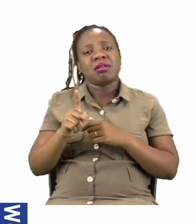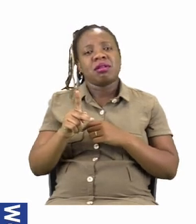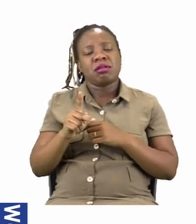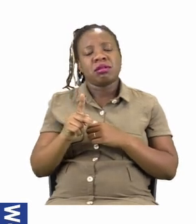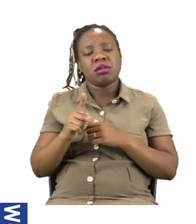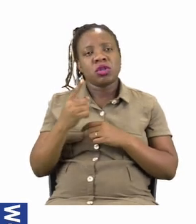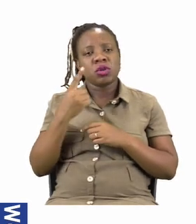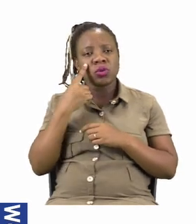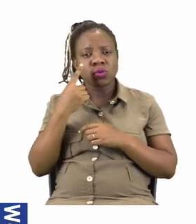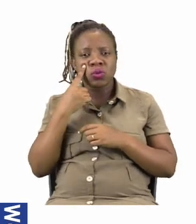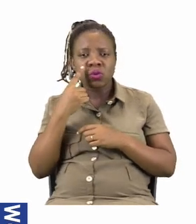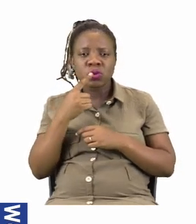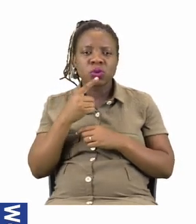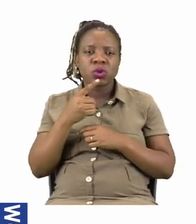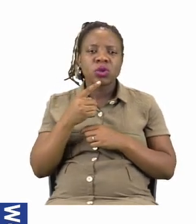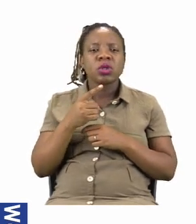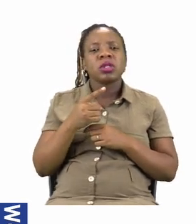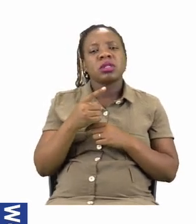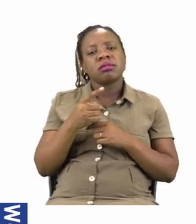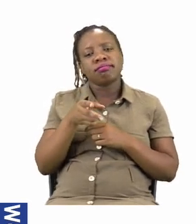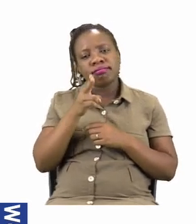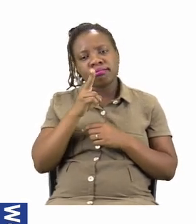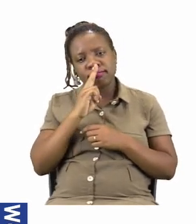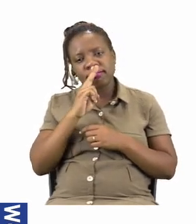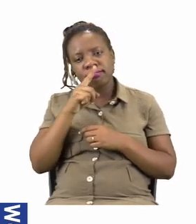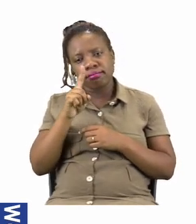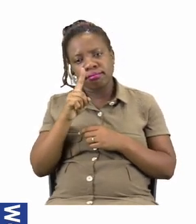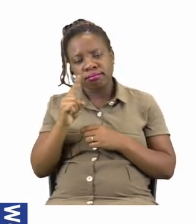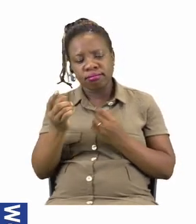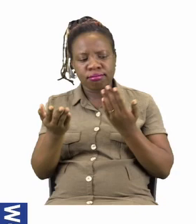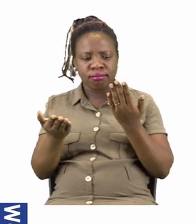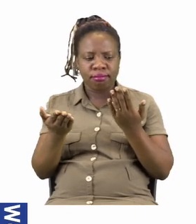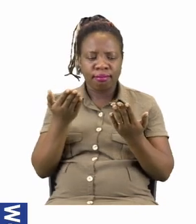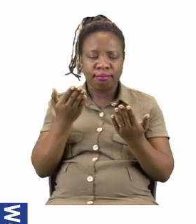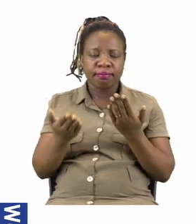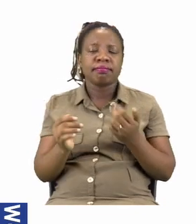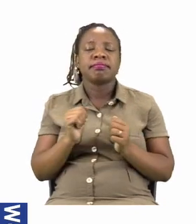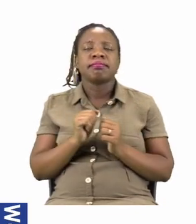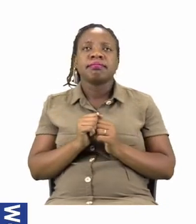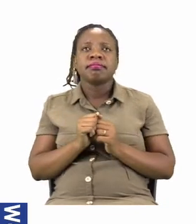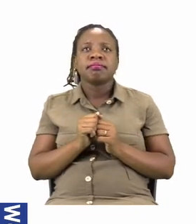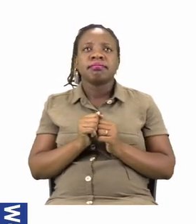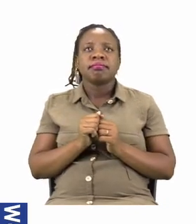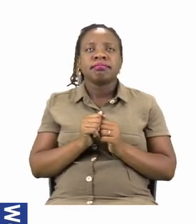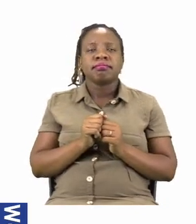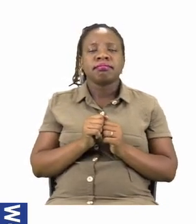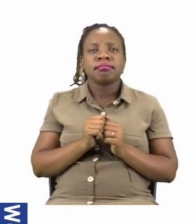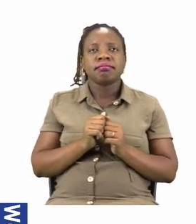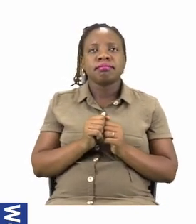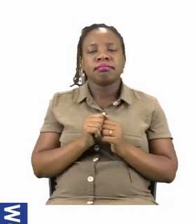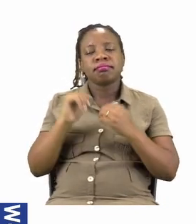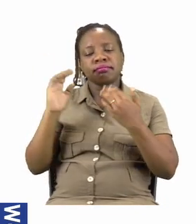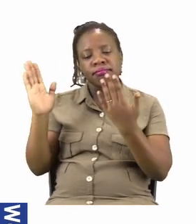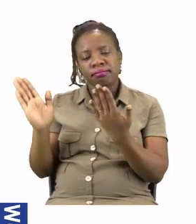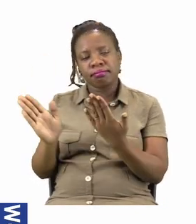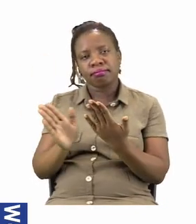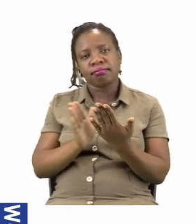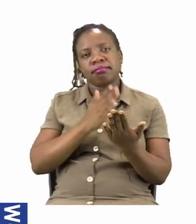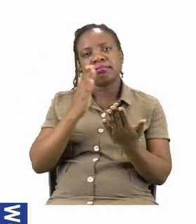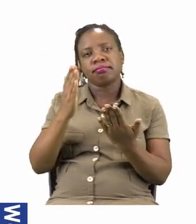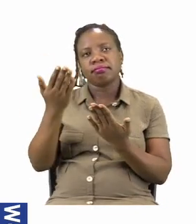Now, before you continue to answer all your questions, let's quickly turn our booklets